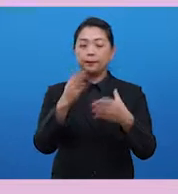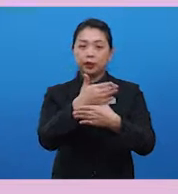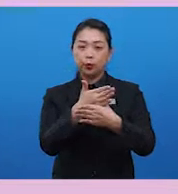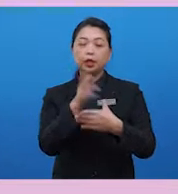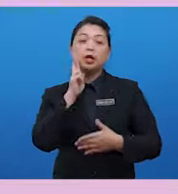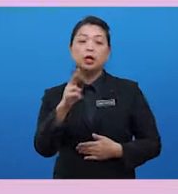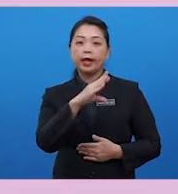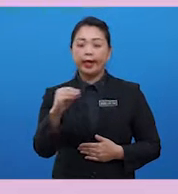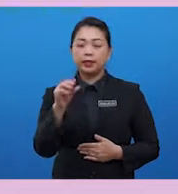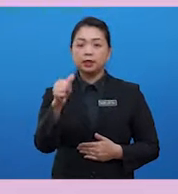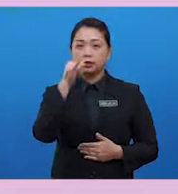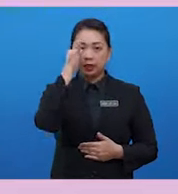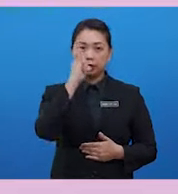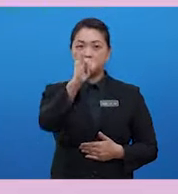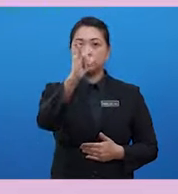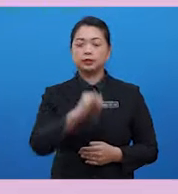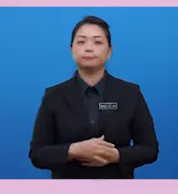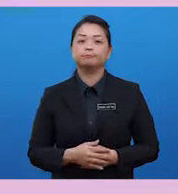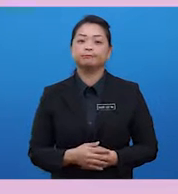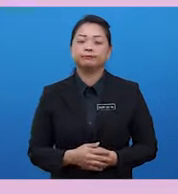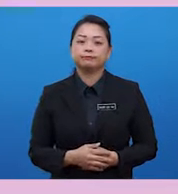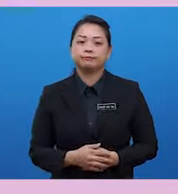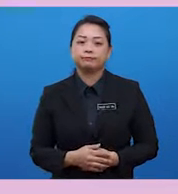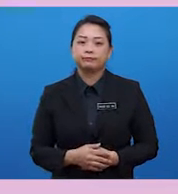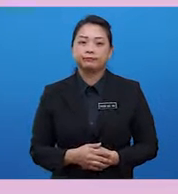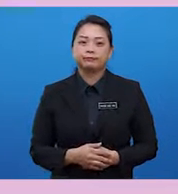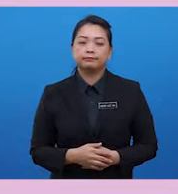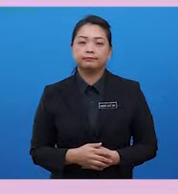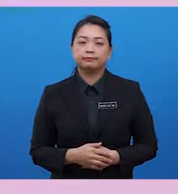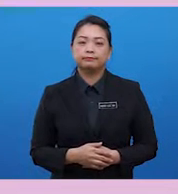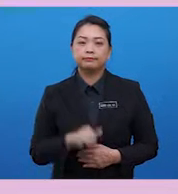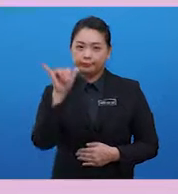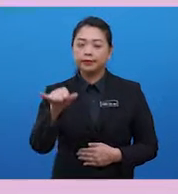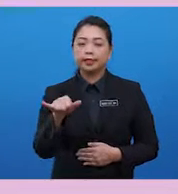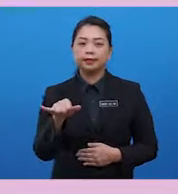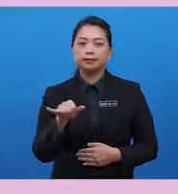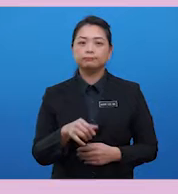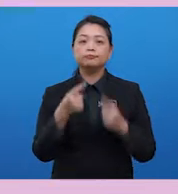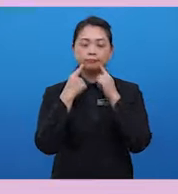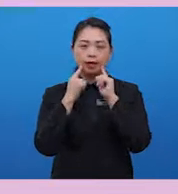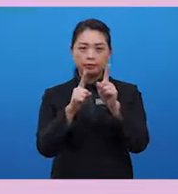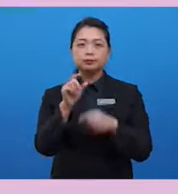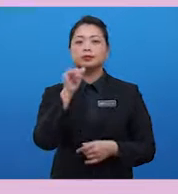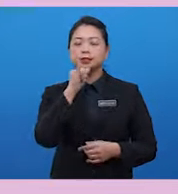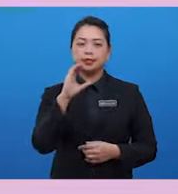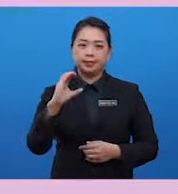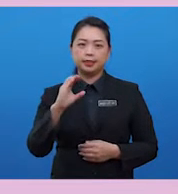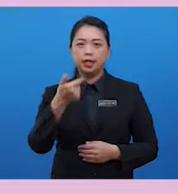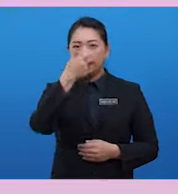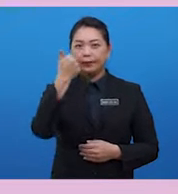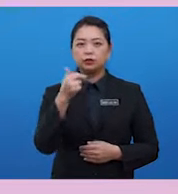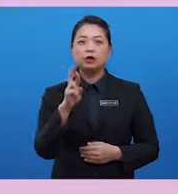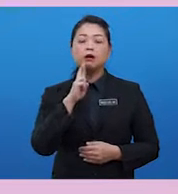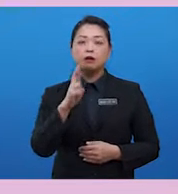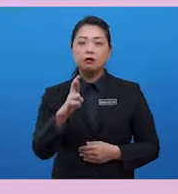between her and a rhinoceros? Yes, the correct answer is C,